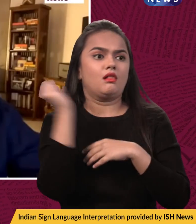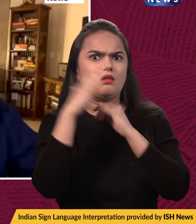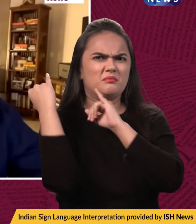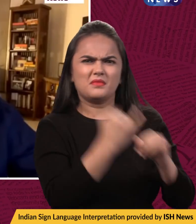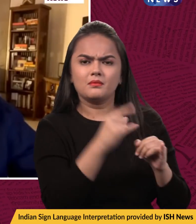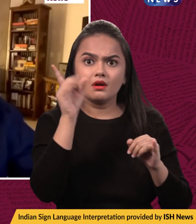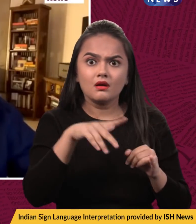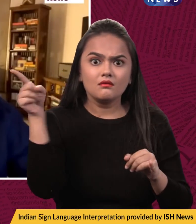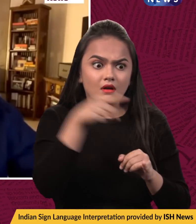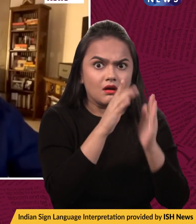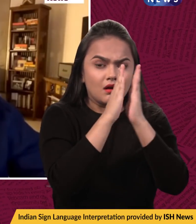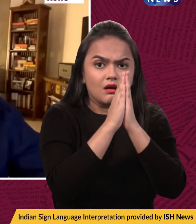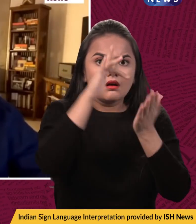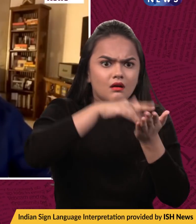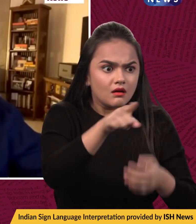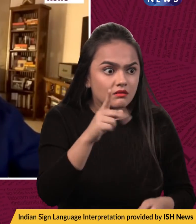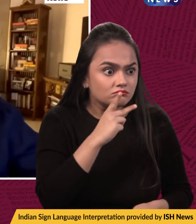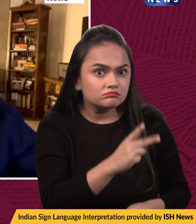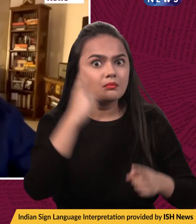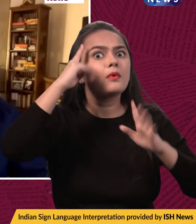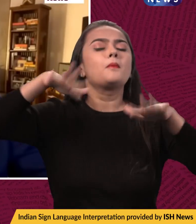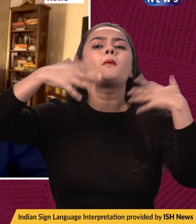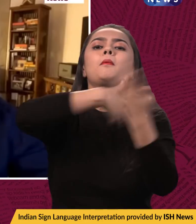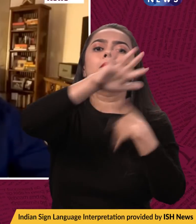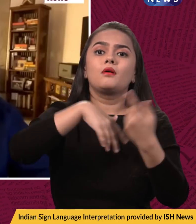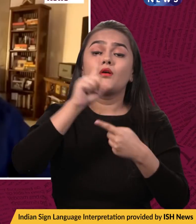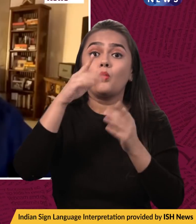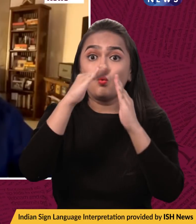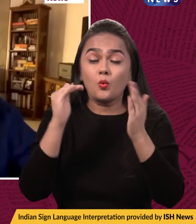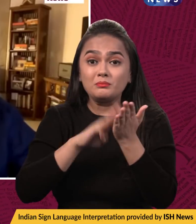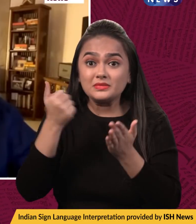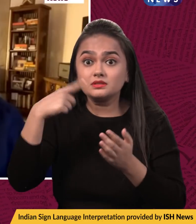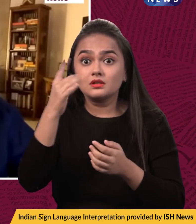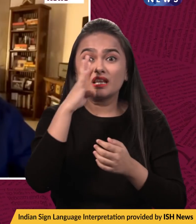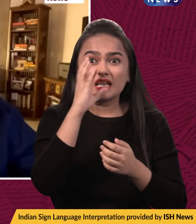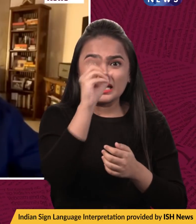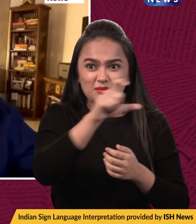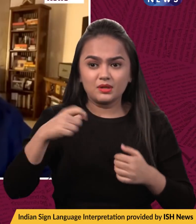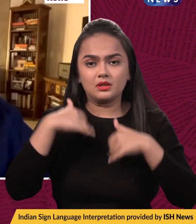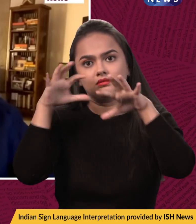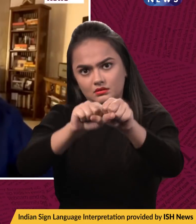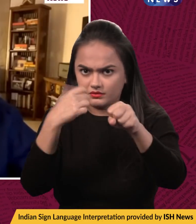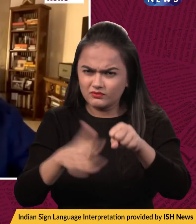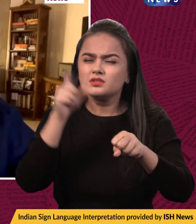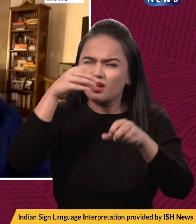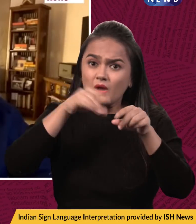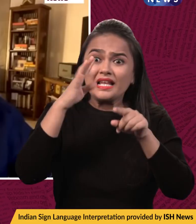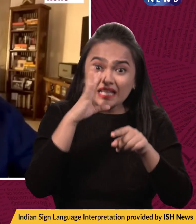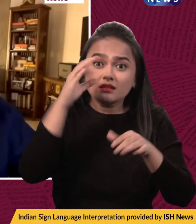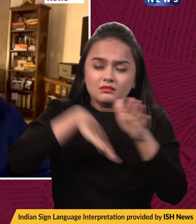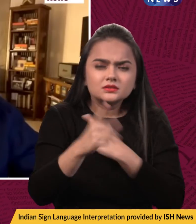Puja pandals, allegedly. Now, the Home Minister of Bangladesh has said that 90 people have been arrested and they will hunt down the